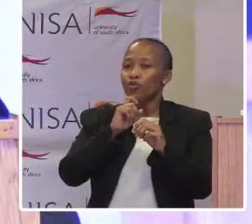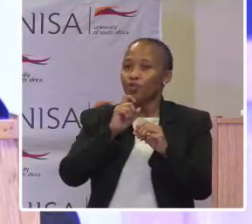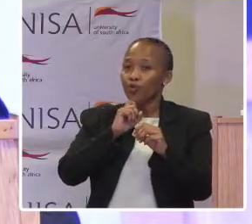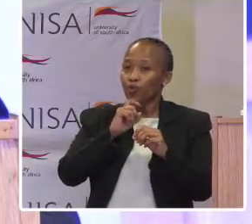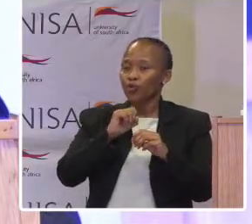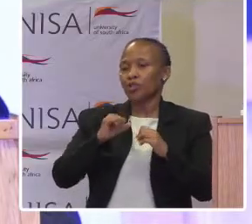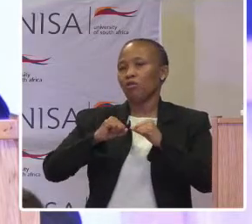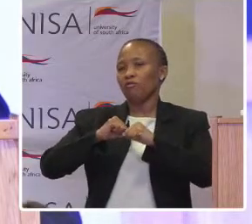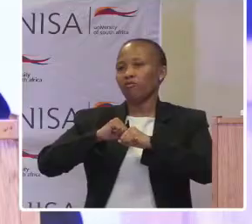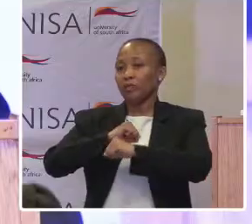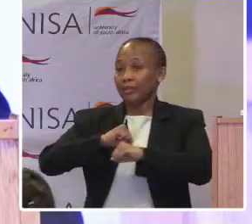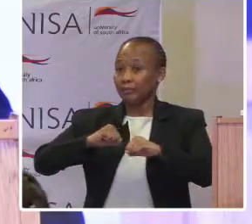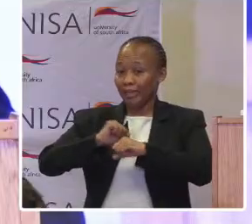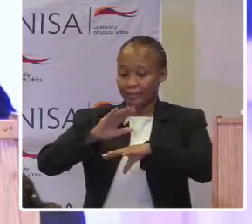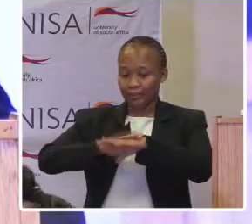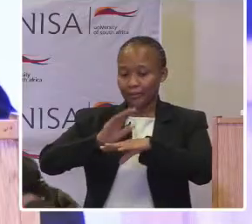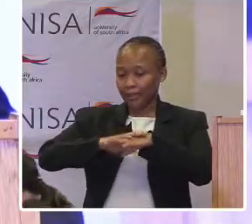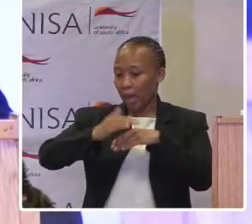object.